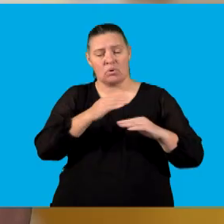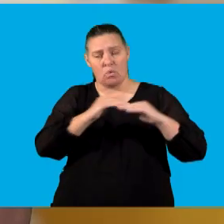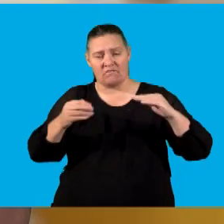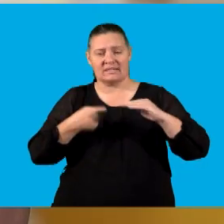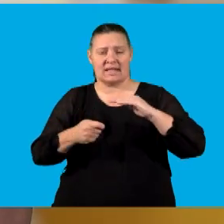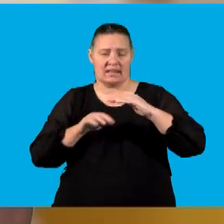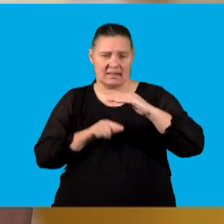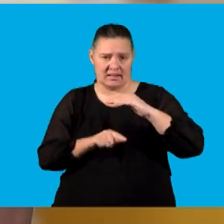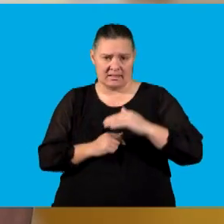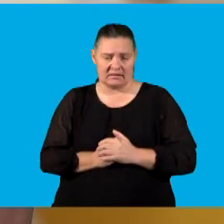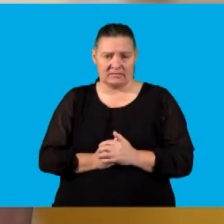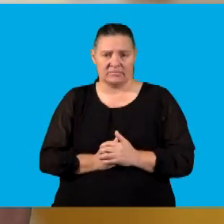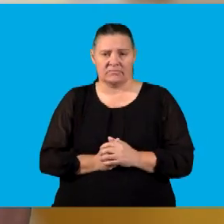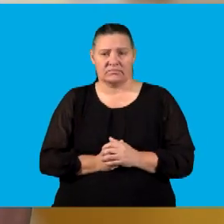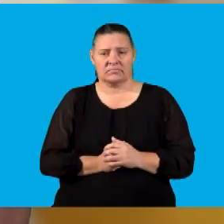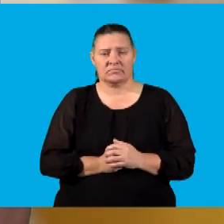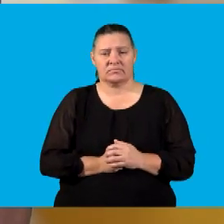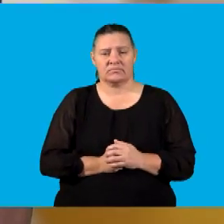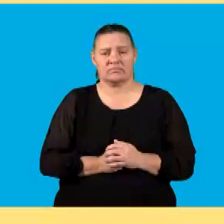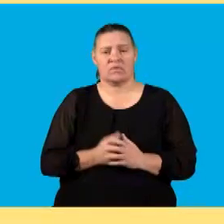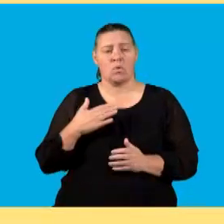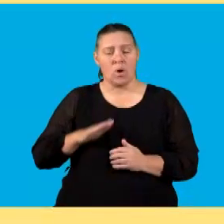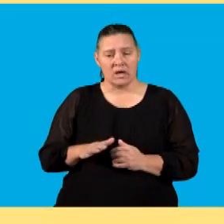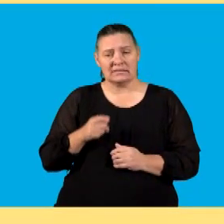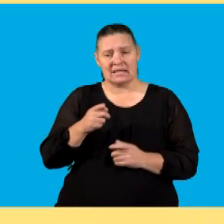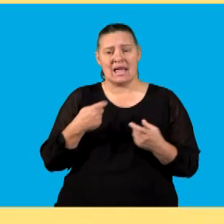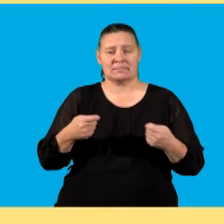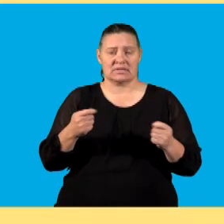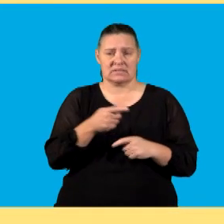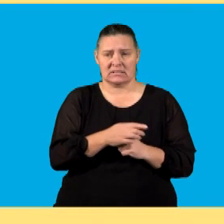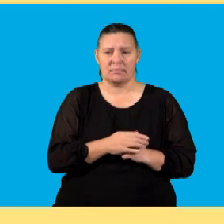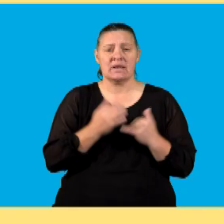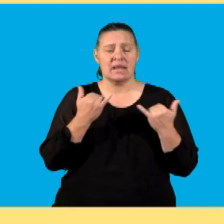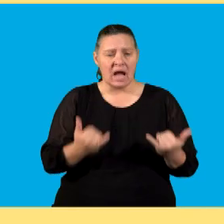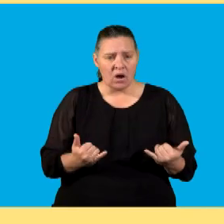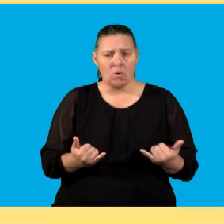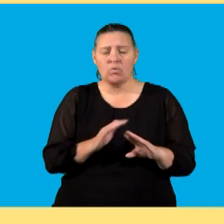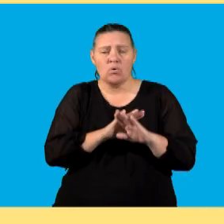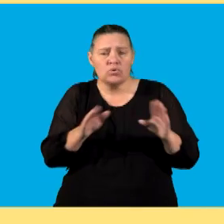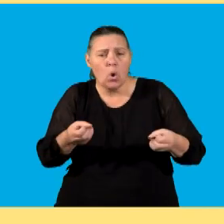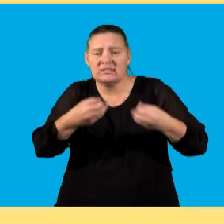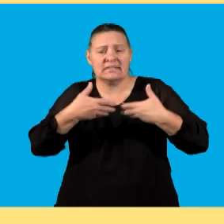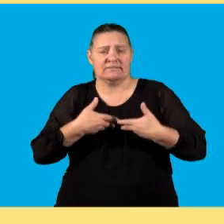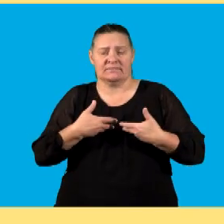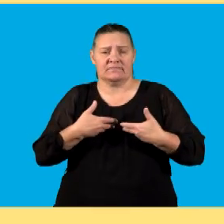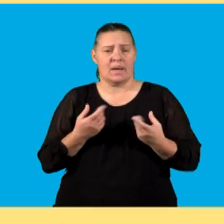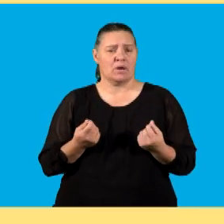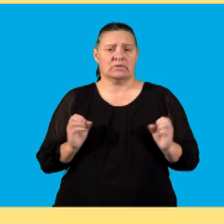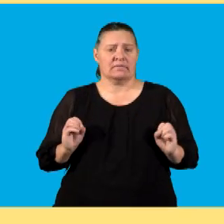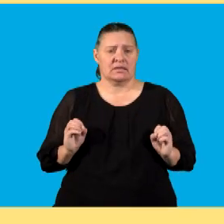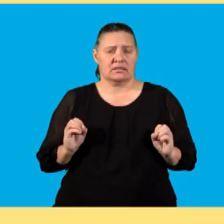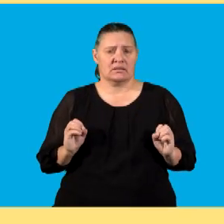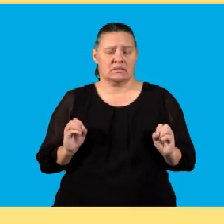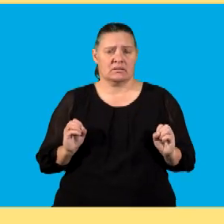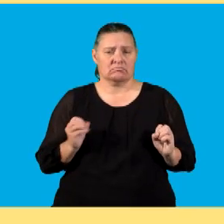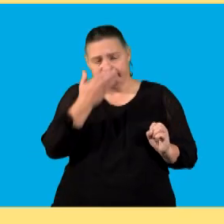your sales. So we want our operating expenses. But here we are not given the amount.